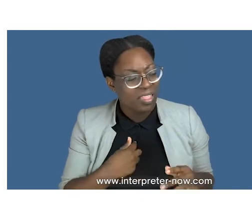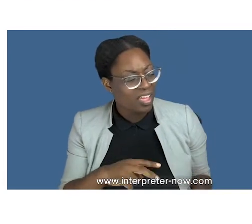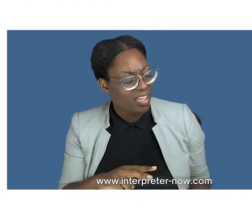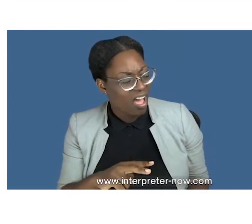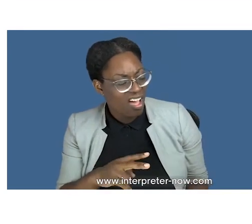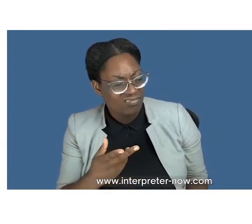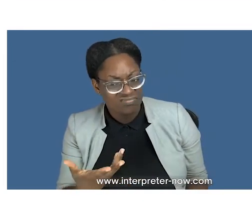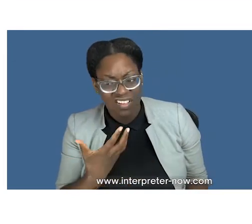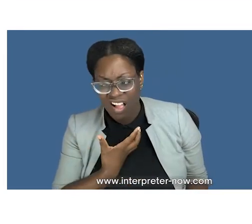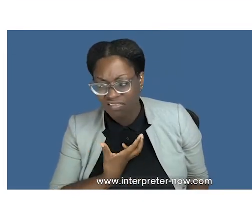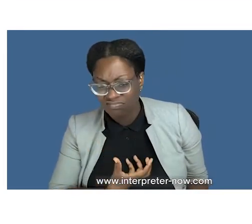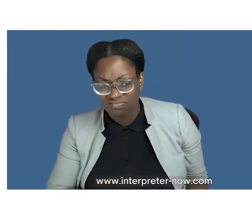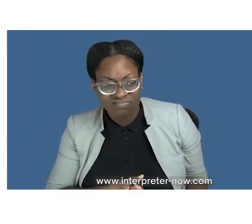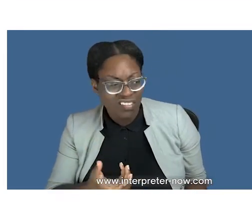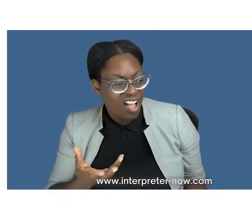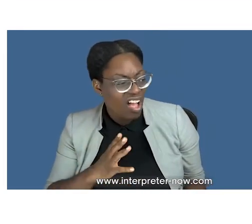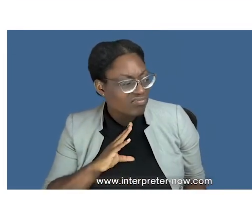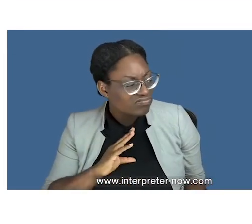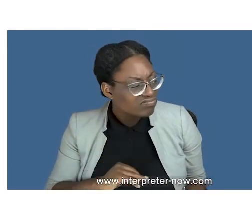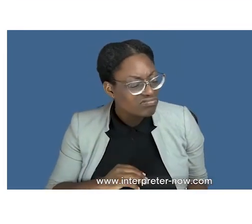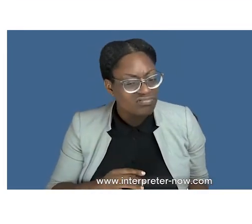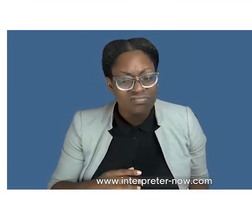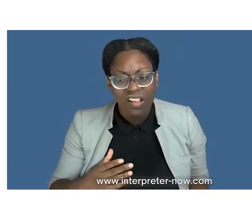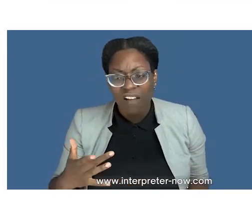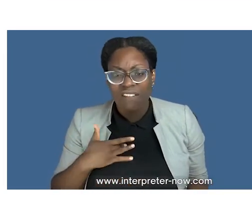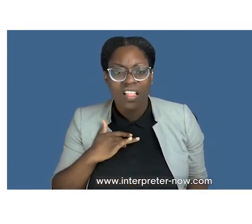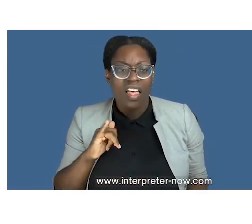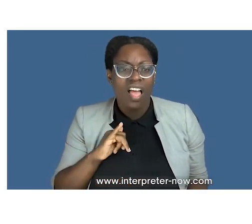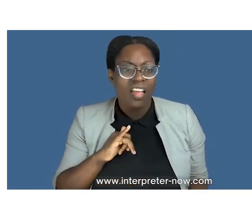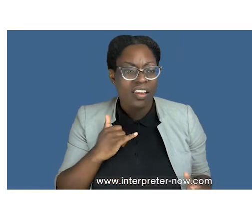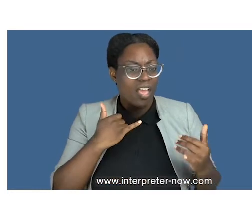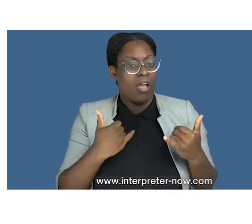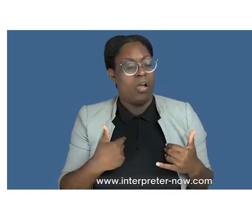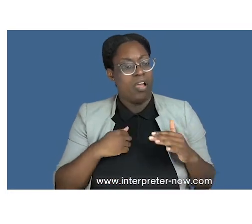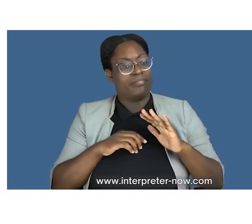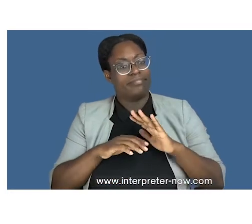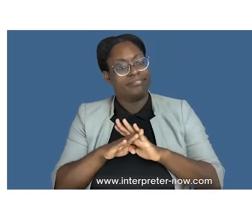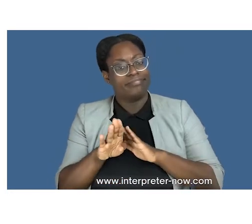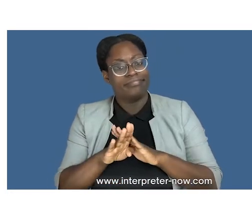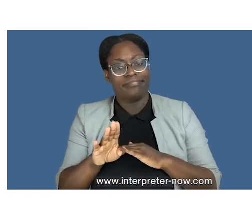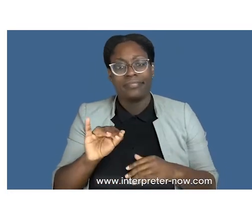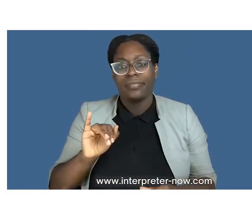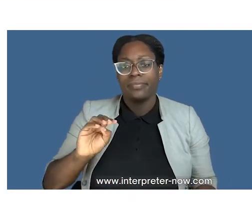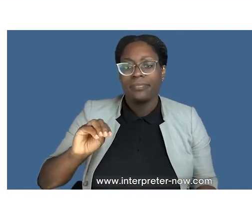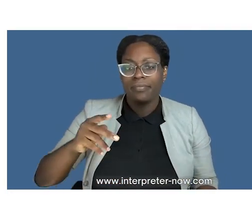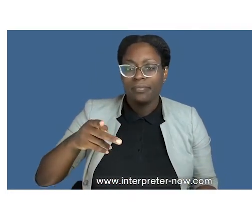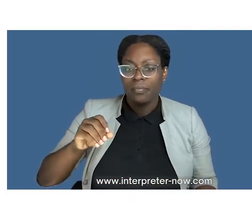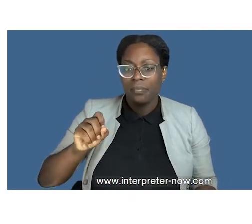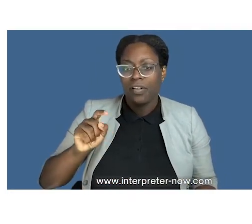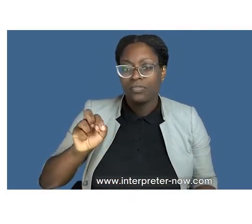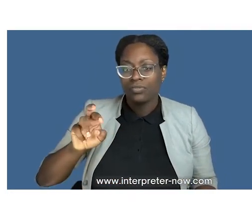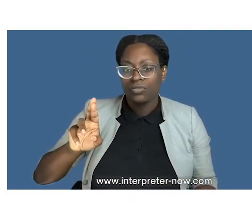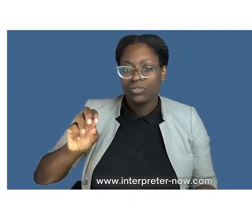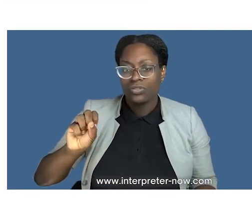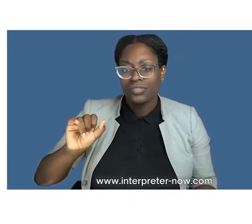You can internalize that, what people are saying to you and what you're experiencing. And it can come out, it can show up as